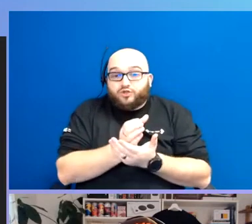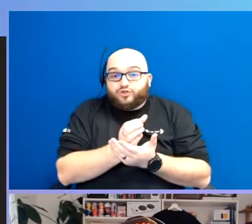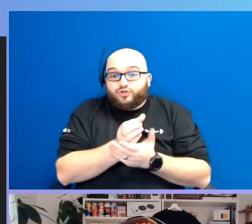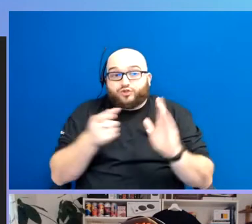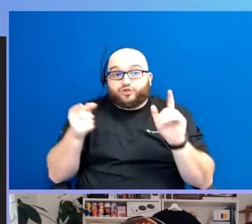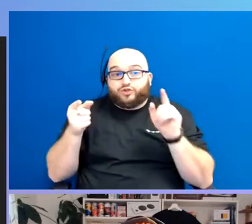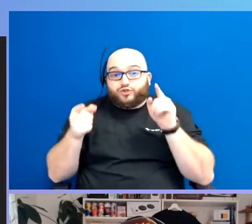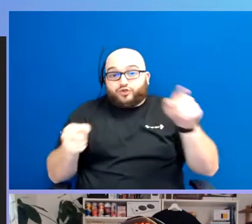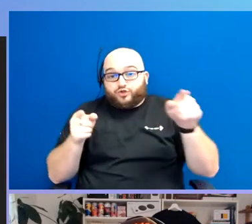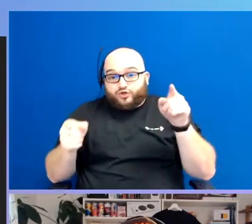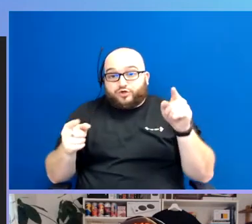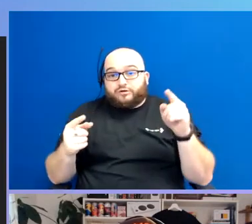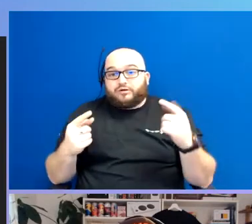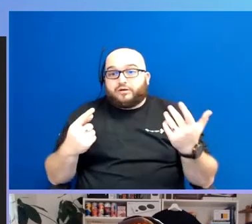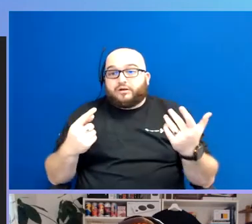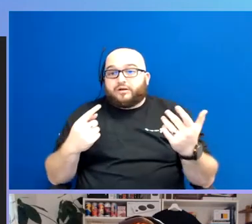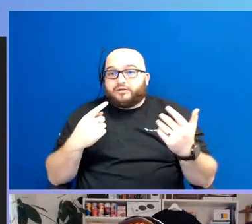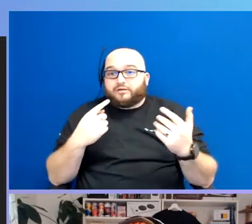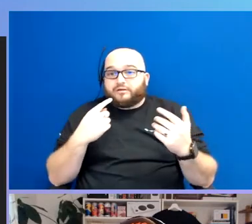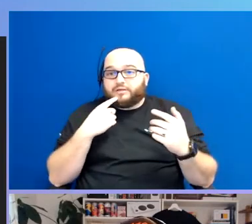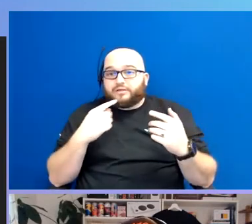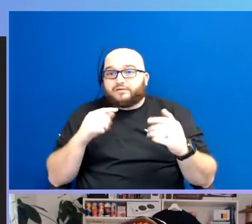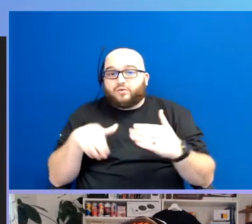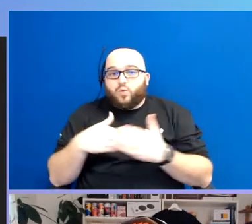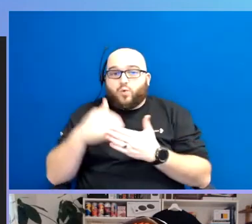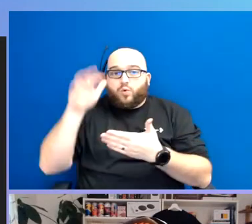is saying in the alt text